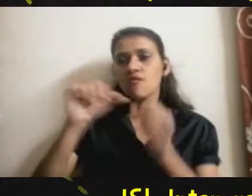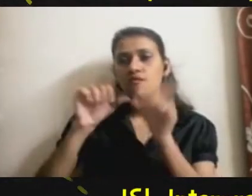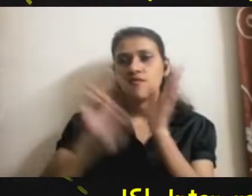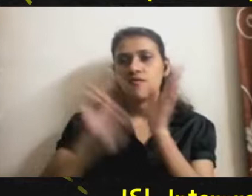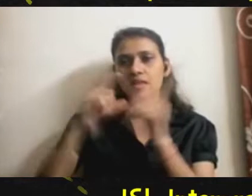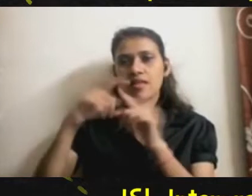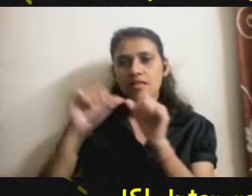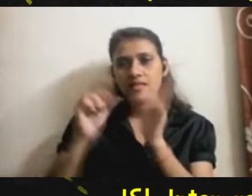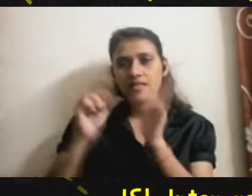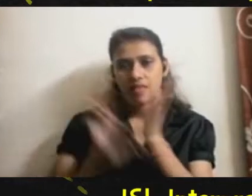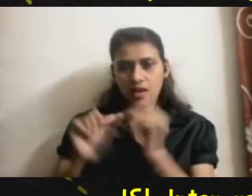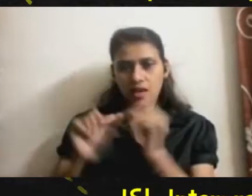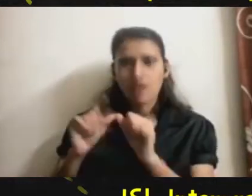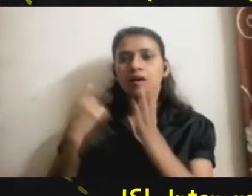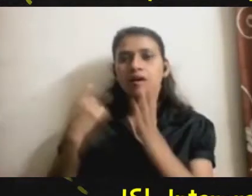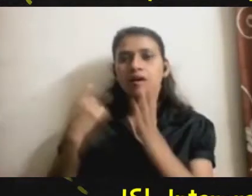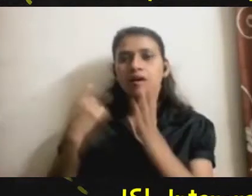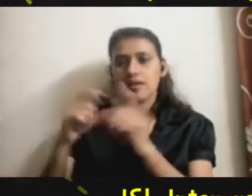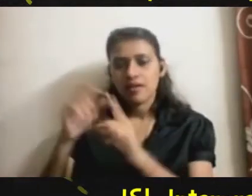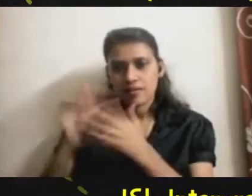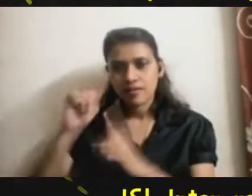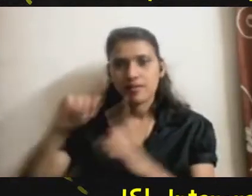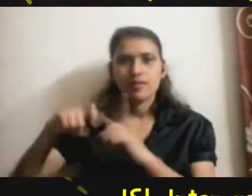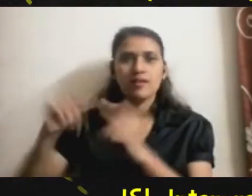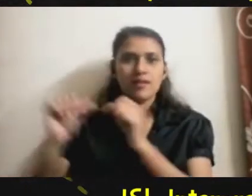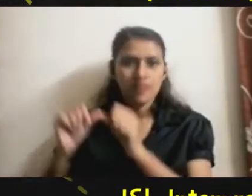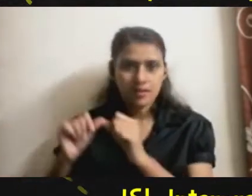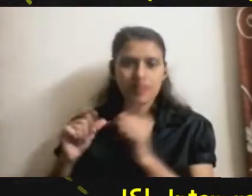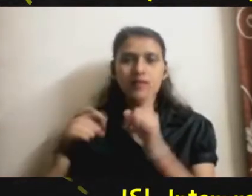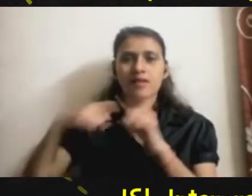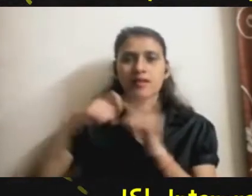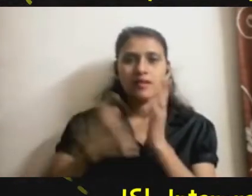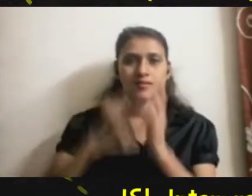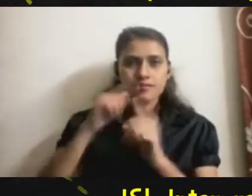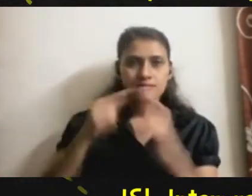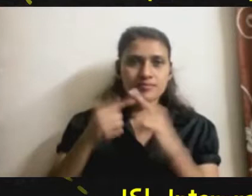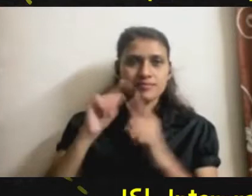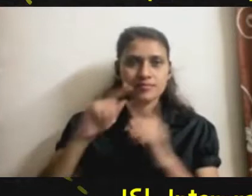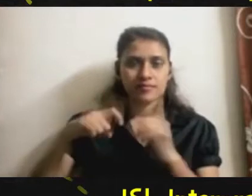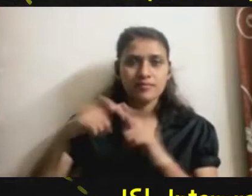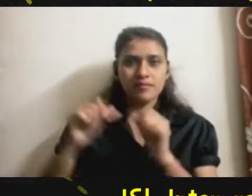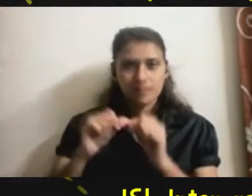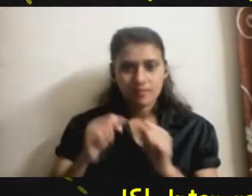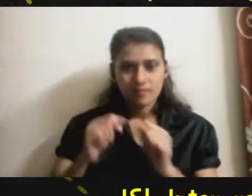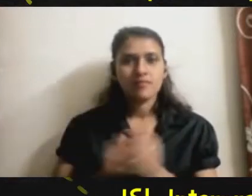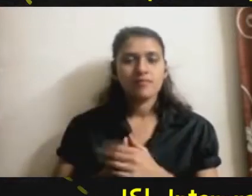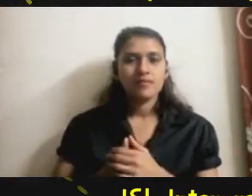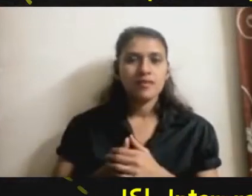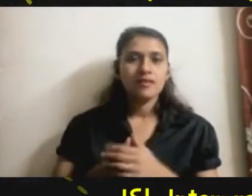Deepak, Radhika, V. Shivya, Kajal Kumari, Kirtika, Sagar Lohave, Aryan G.